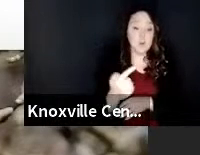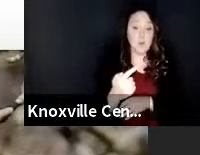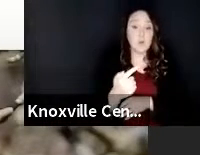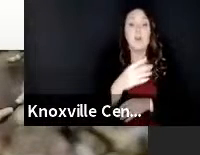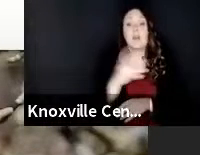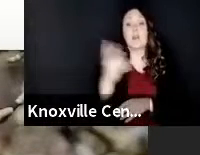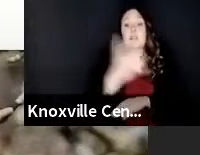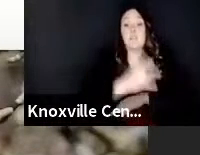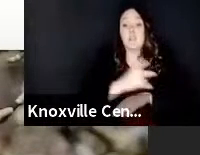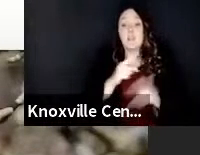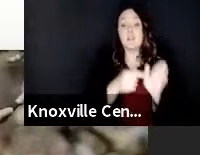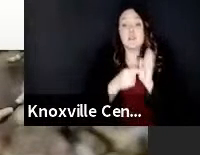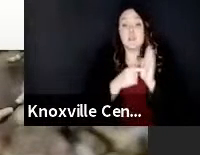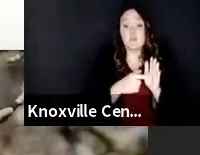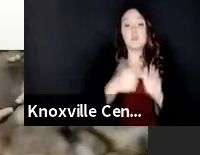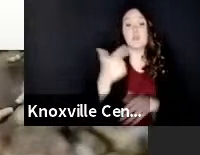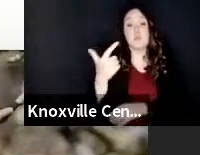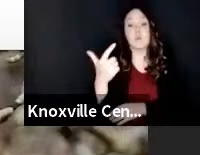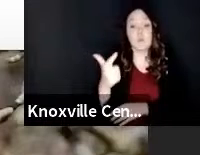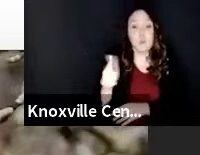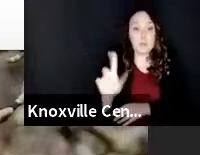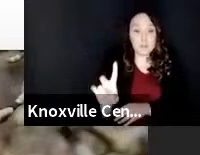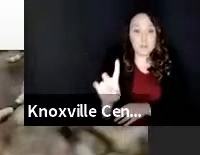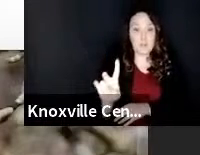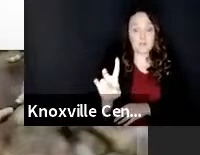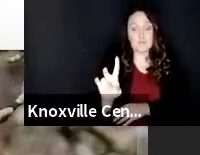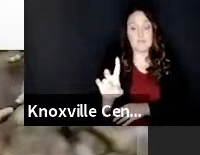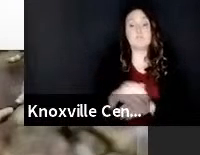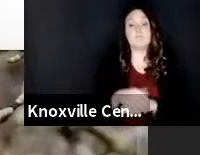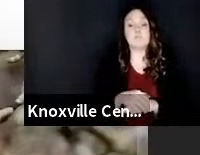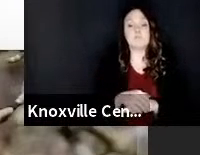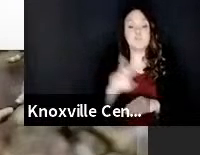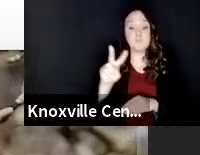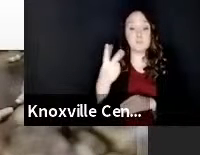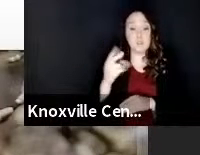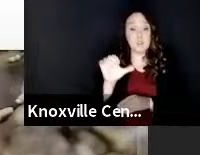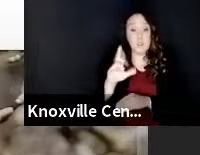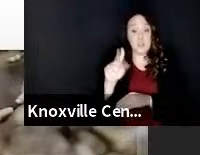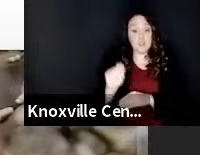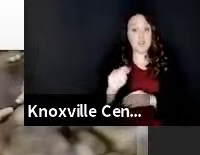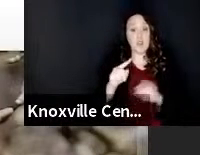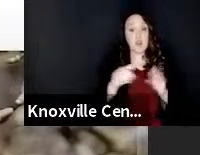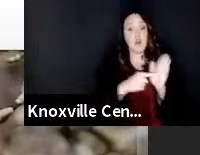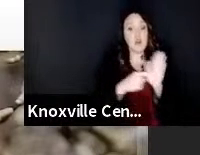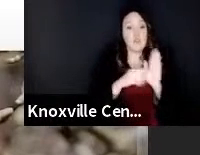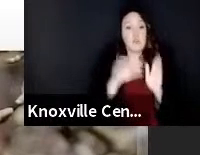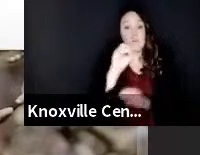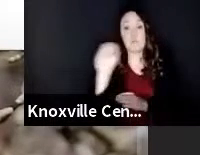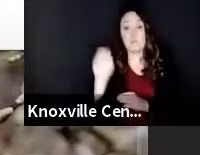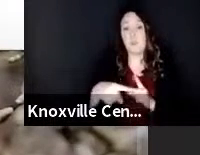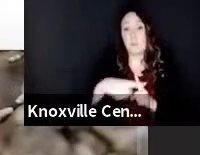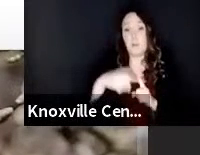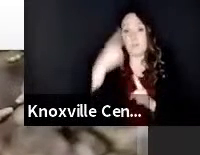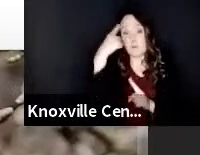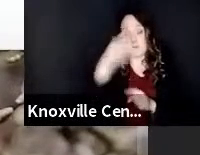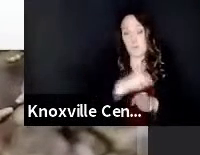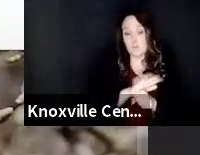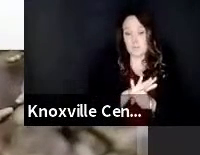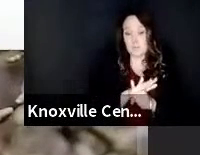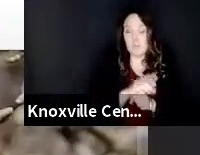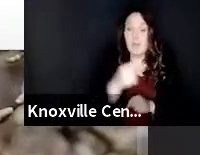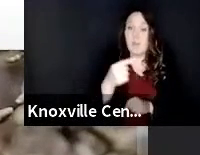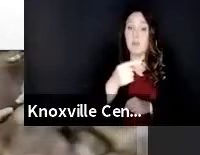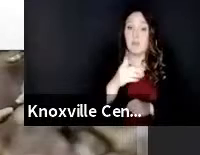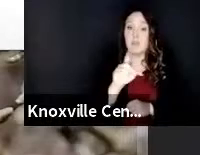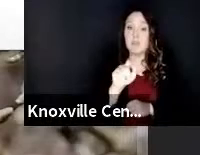shows 27 cases per 100,000. The second chart shows the percent positive for COVID-19. This data